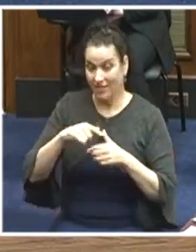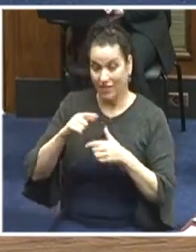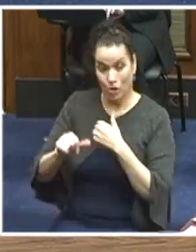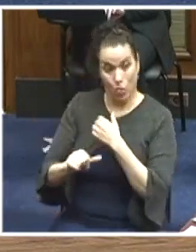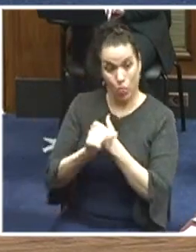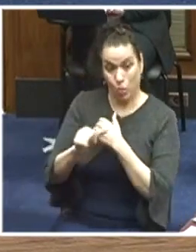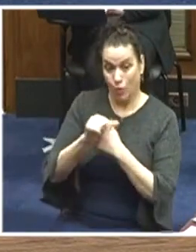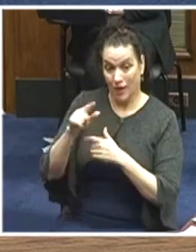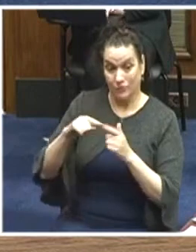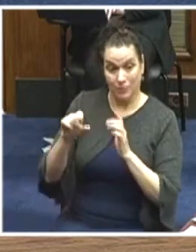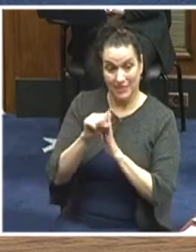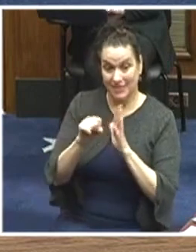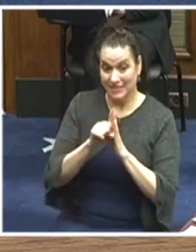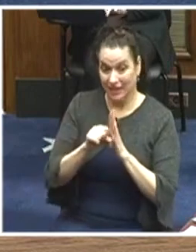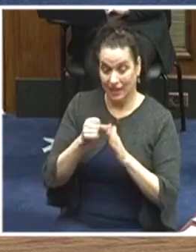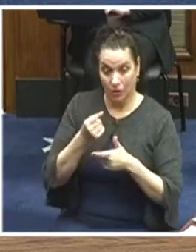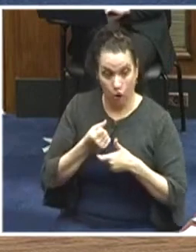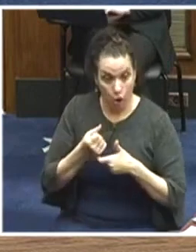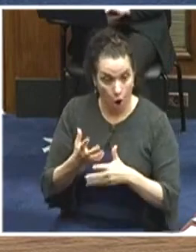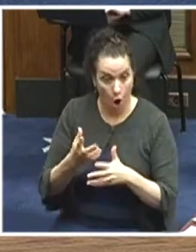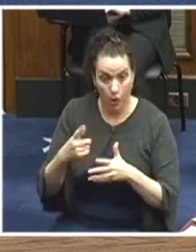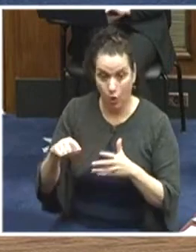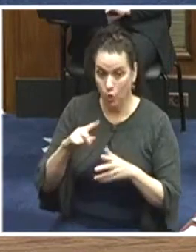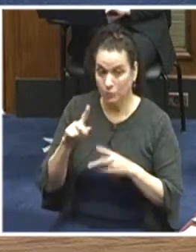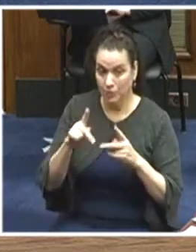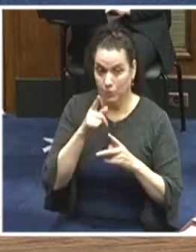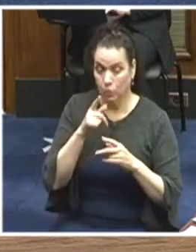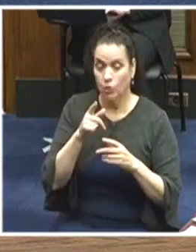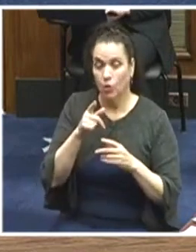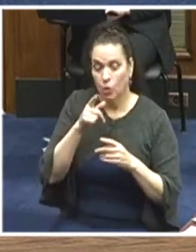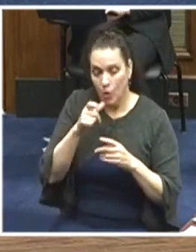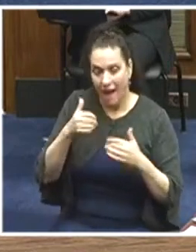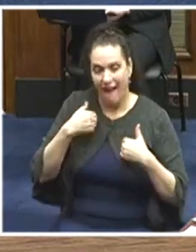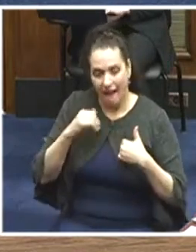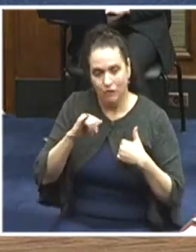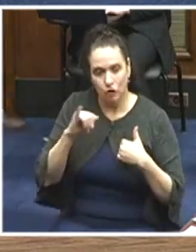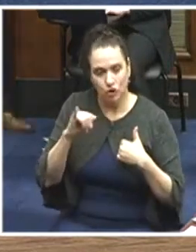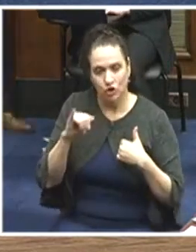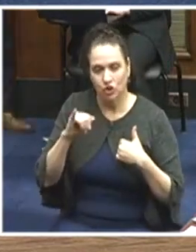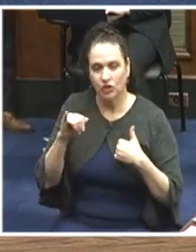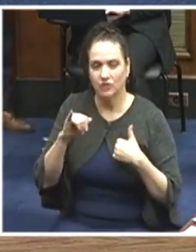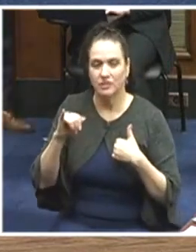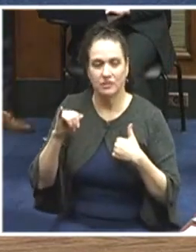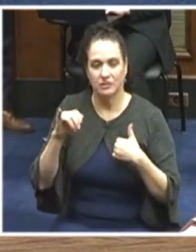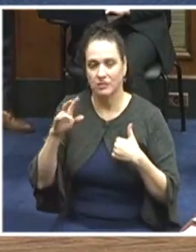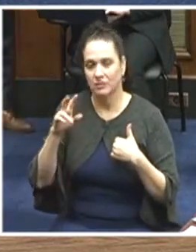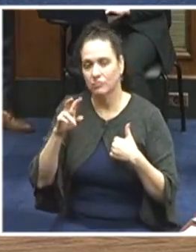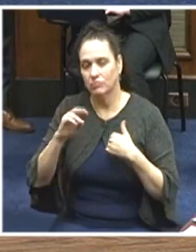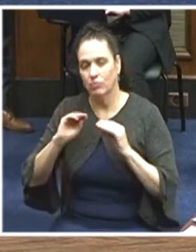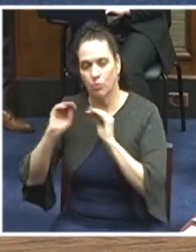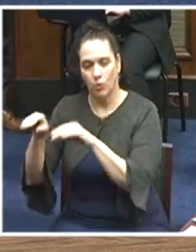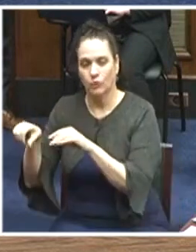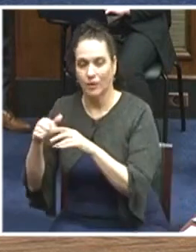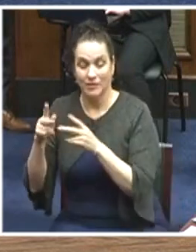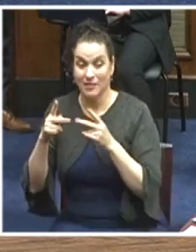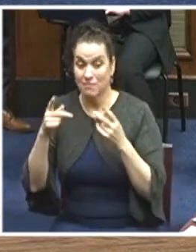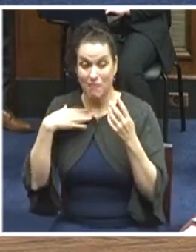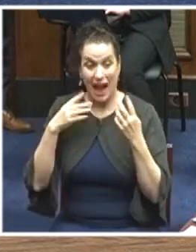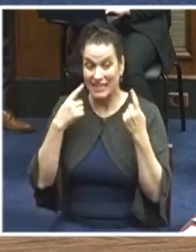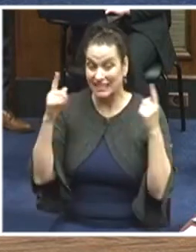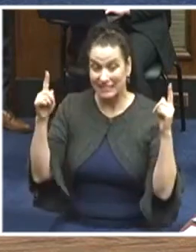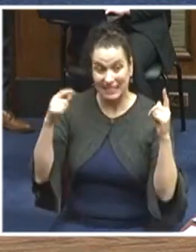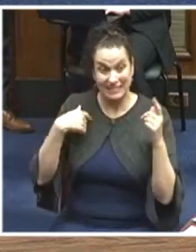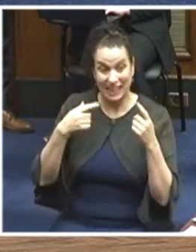giants back into the marketplace. But I do hope all of you can see how these successes that I achieved were actually failures.